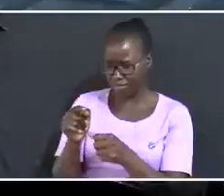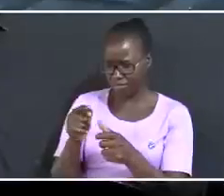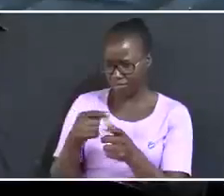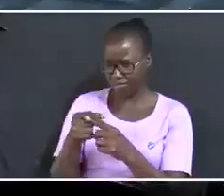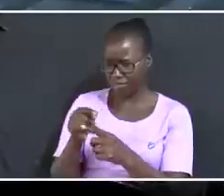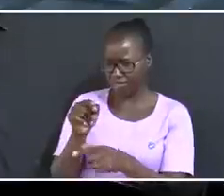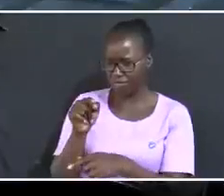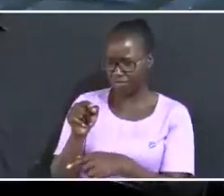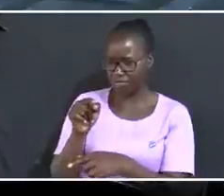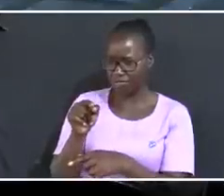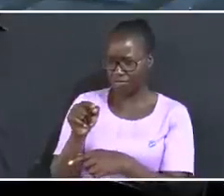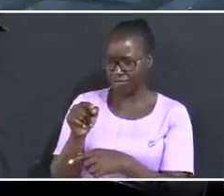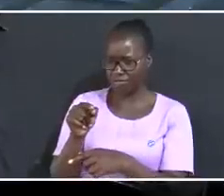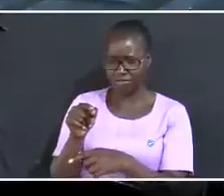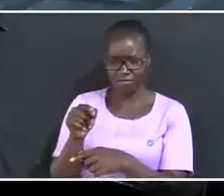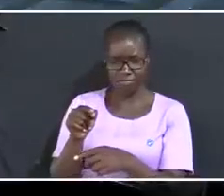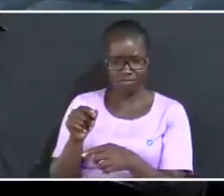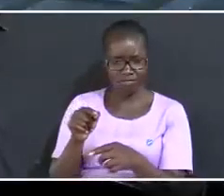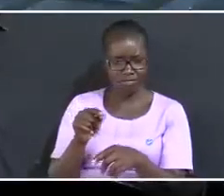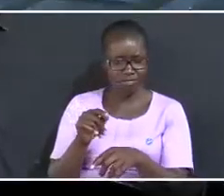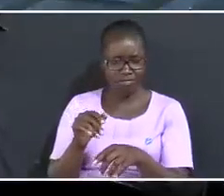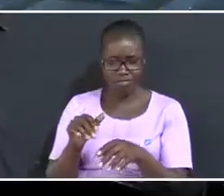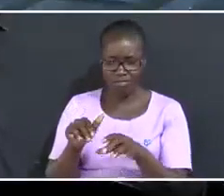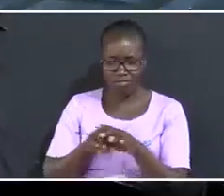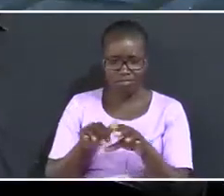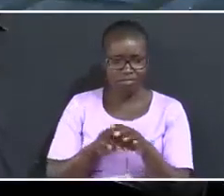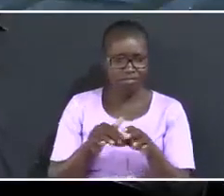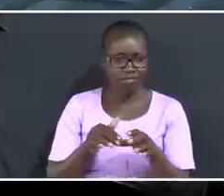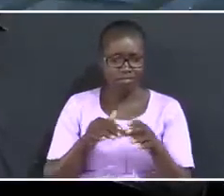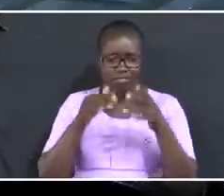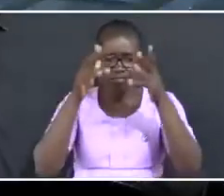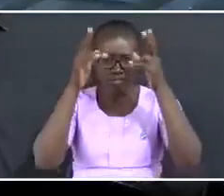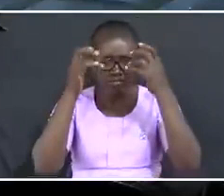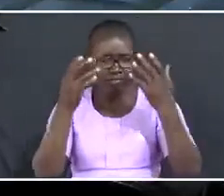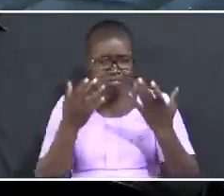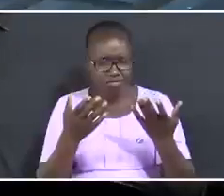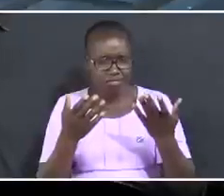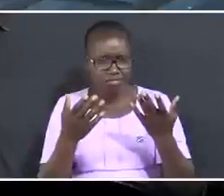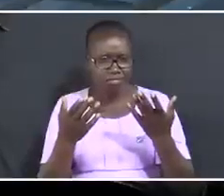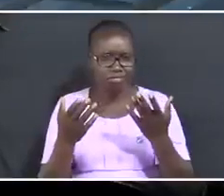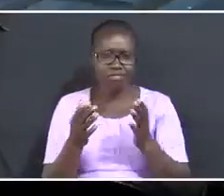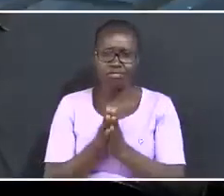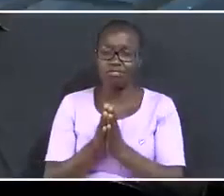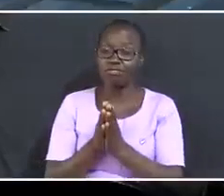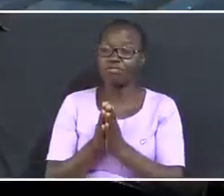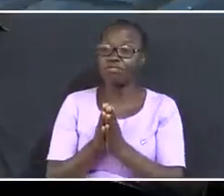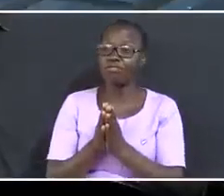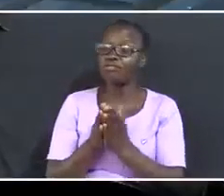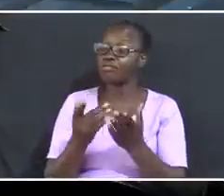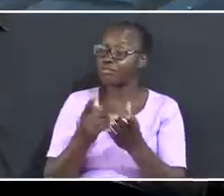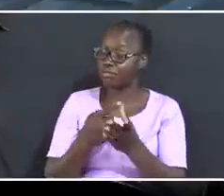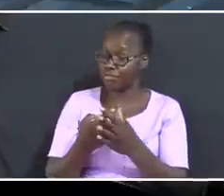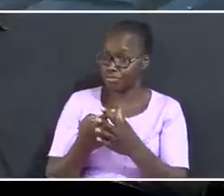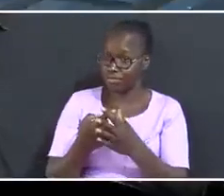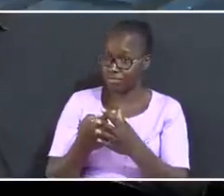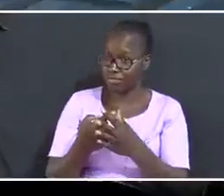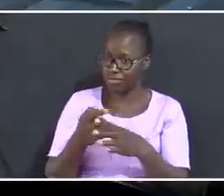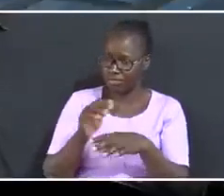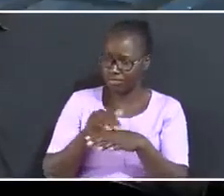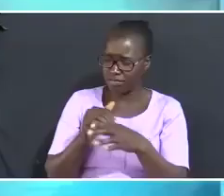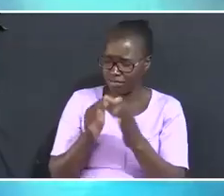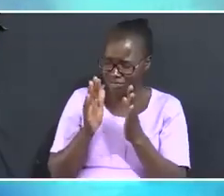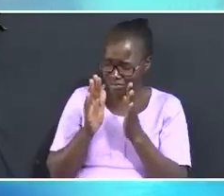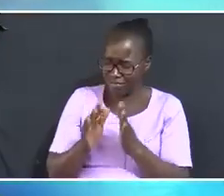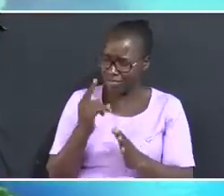is his colleague, is equal in the Godhead in the name of Jesus Christ. He